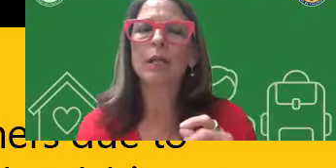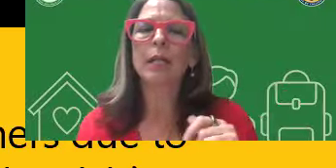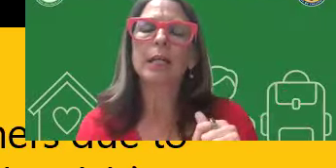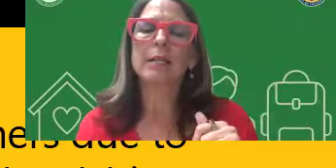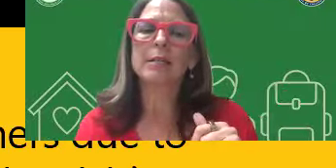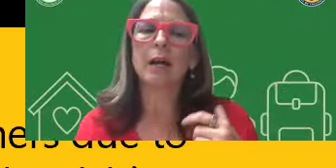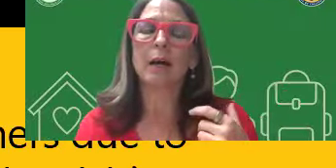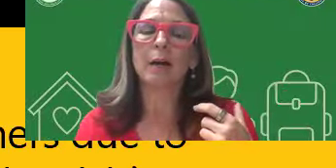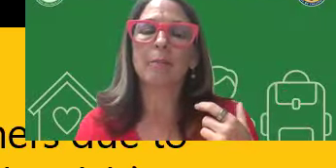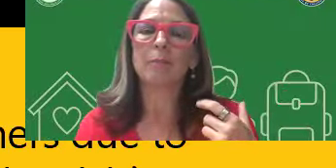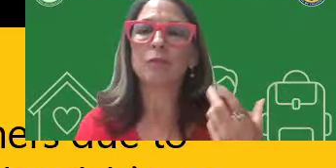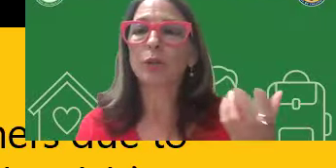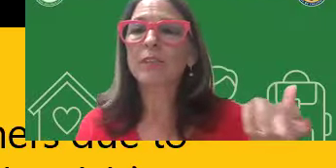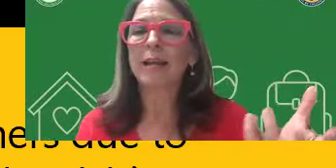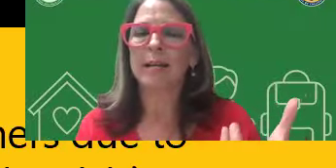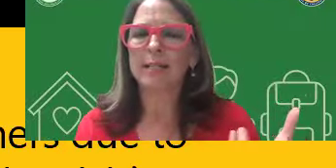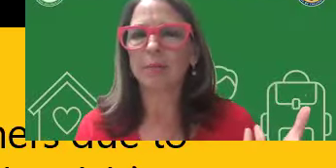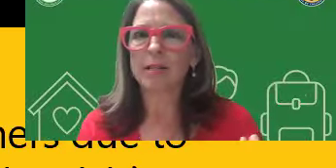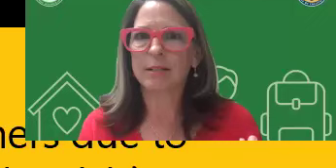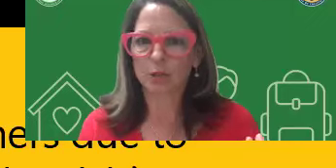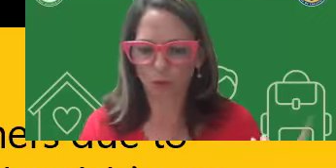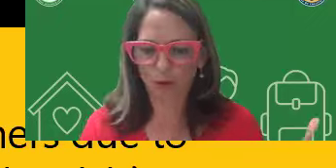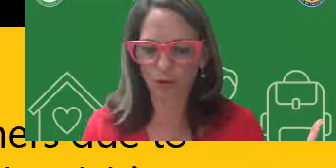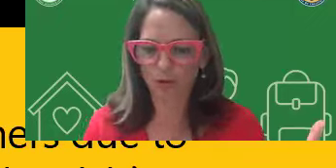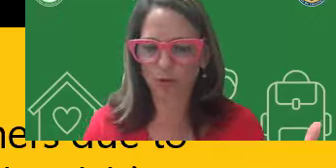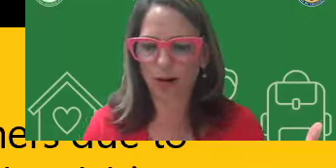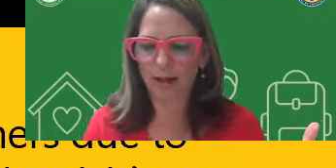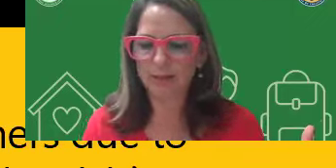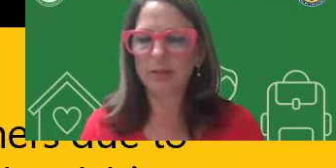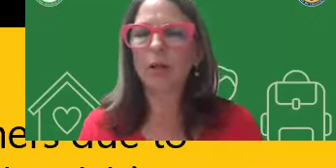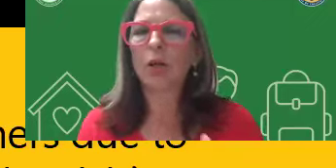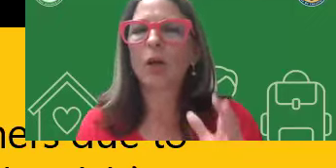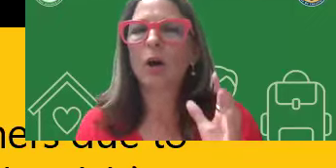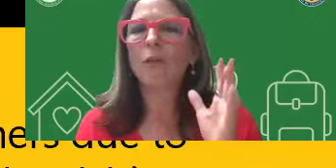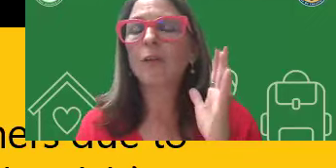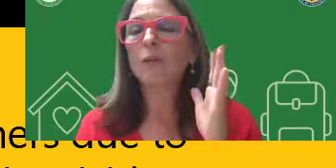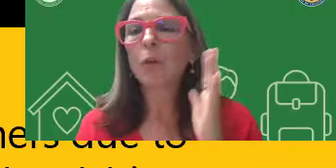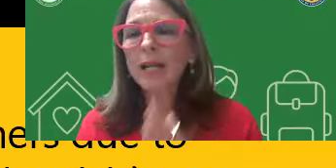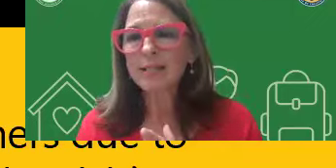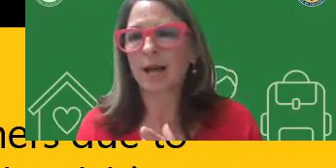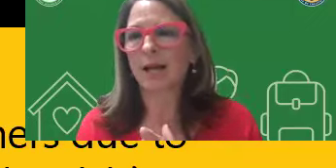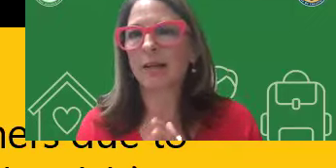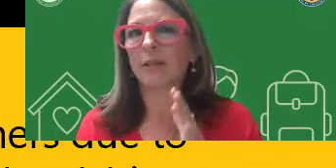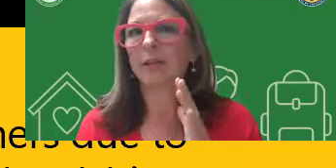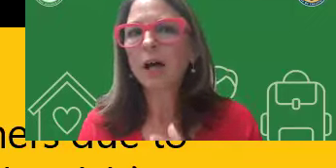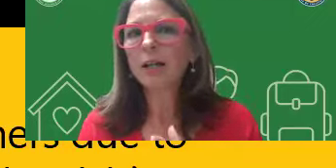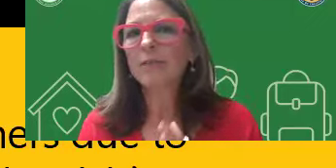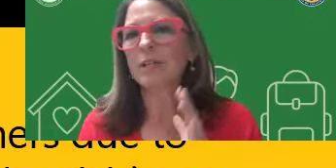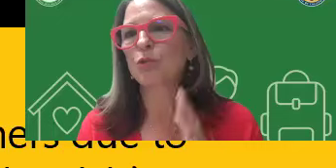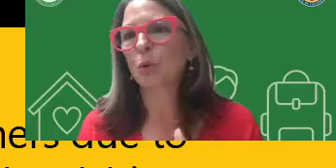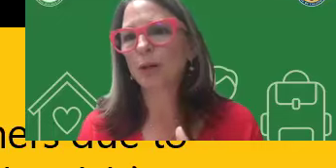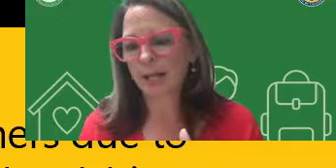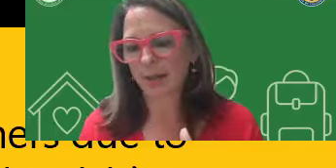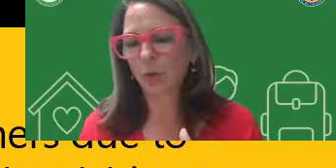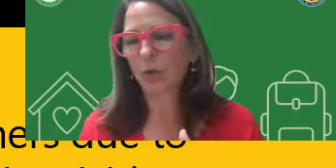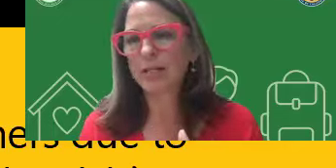looking to is really that nighttime residence for where students are at. On the right side, the law